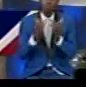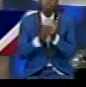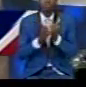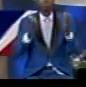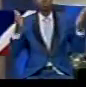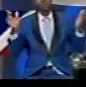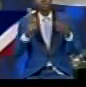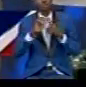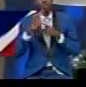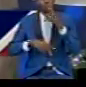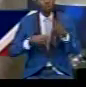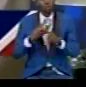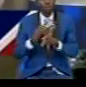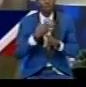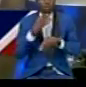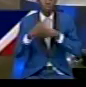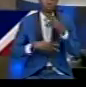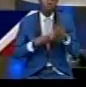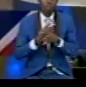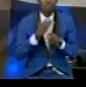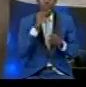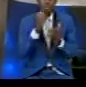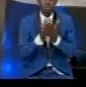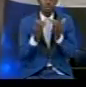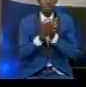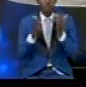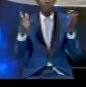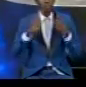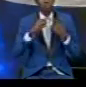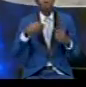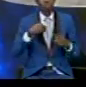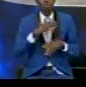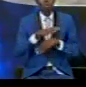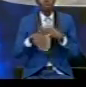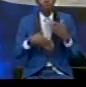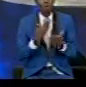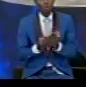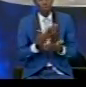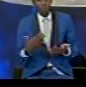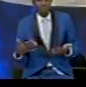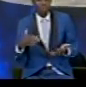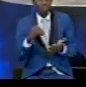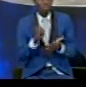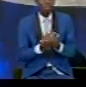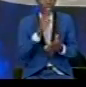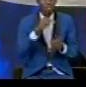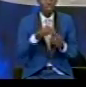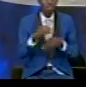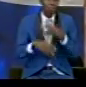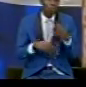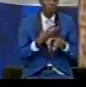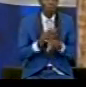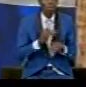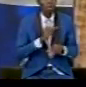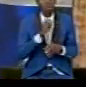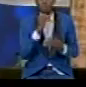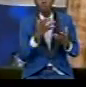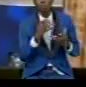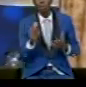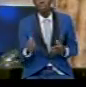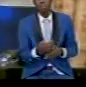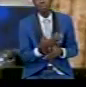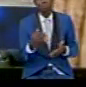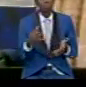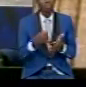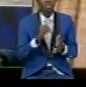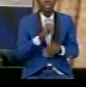is crucified to me. All those things that glitter like gold in the world, I want none of them. All the things